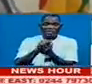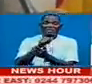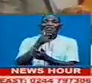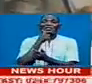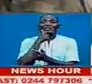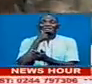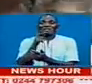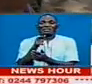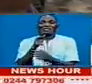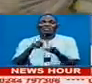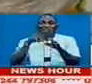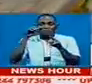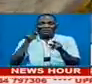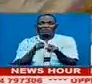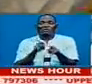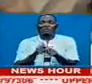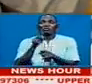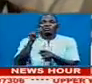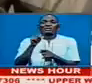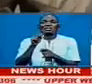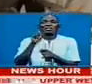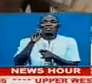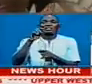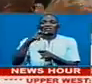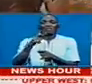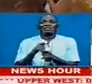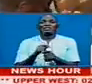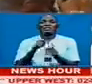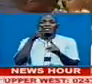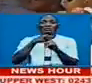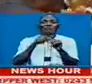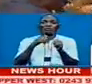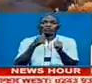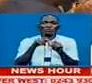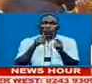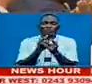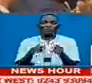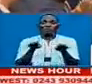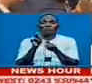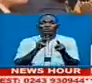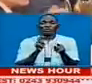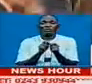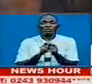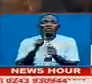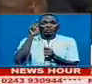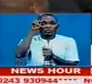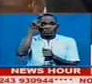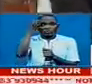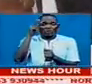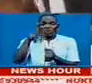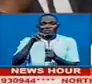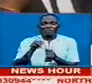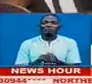Nana Akufo-Addo is a co-chair of the UN SDGs Advocate Group of Eminent Personalities with the Norwegian